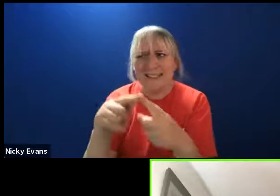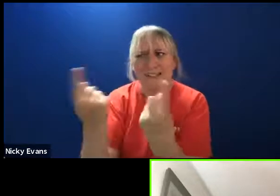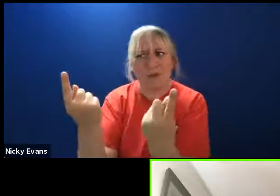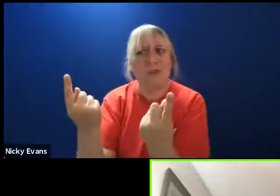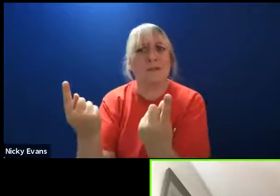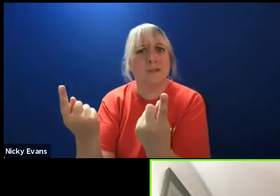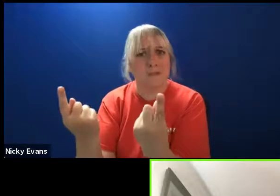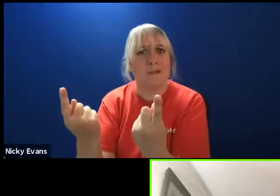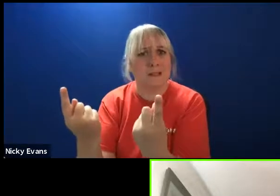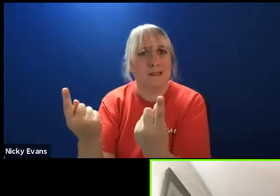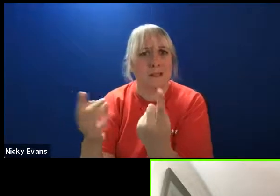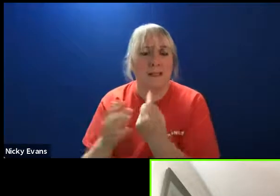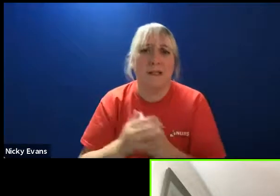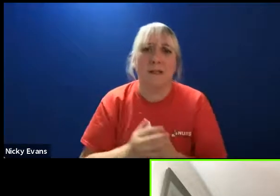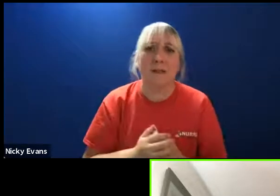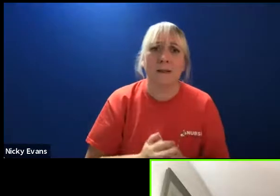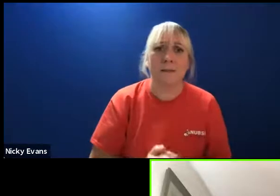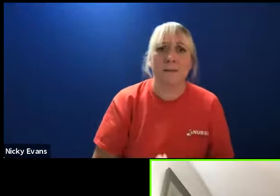probably